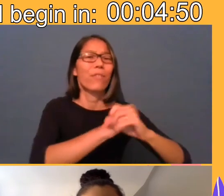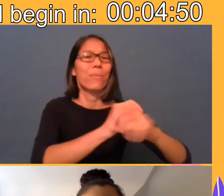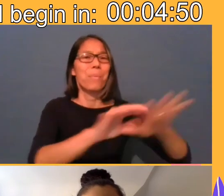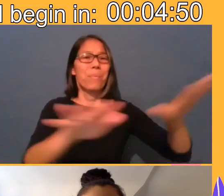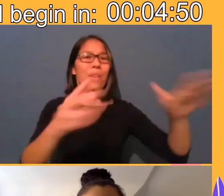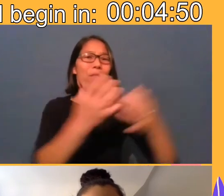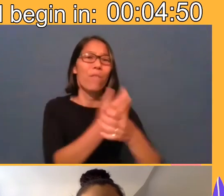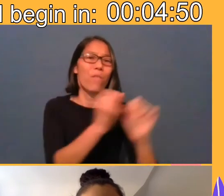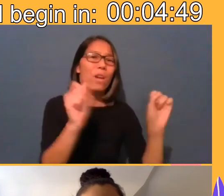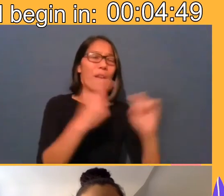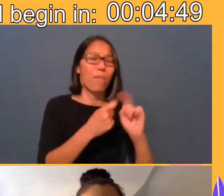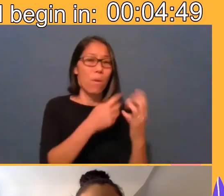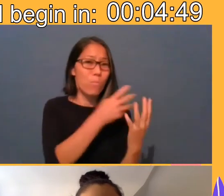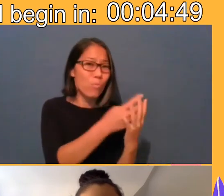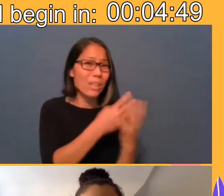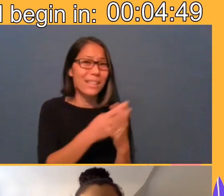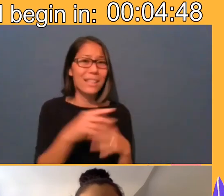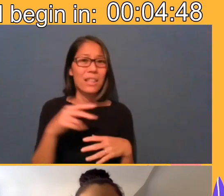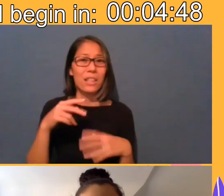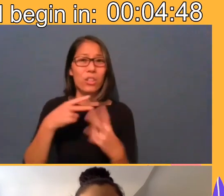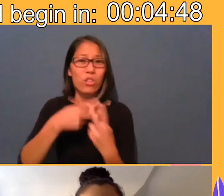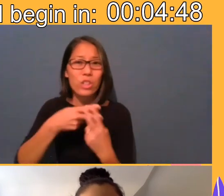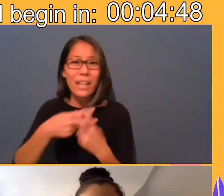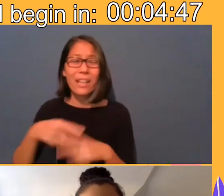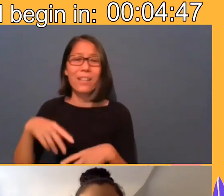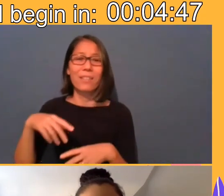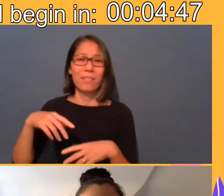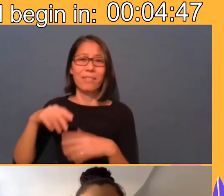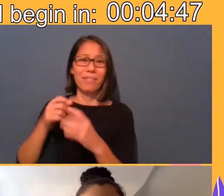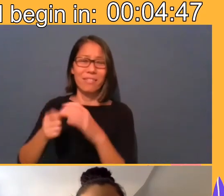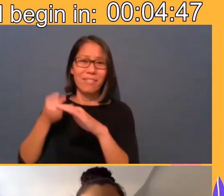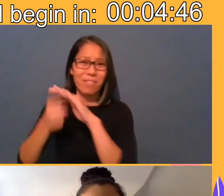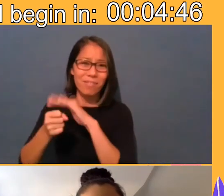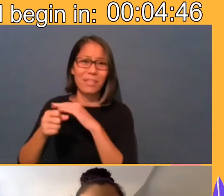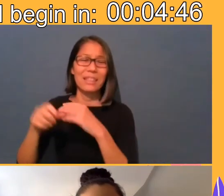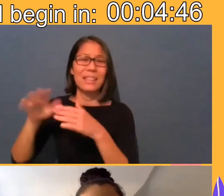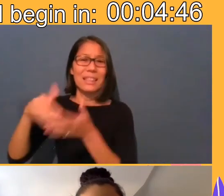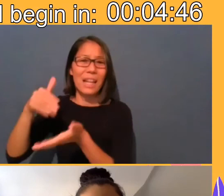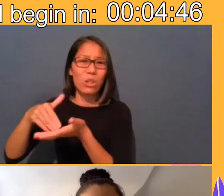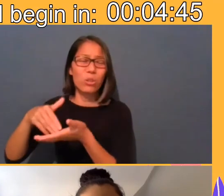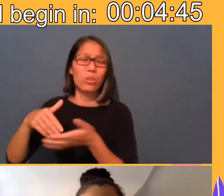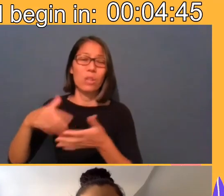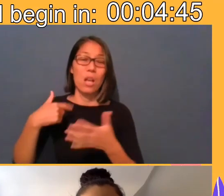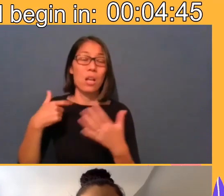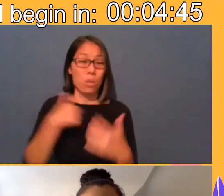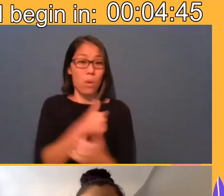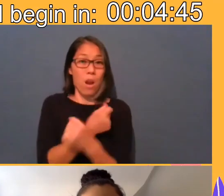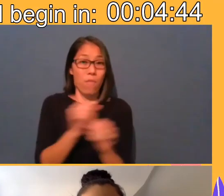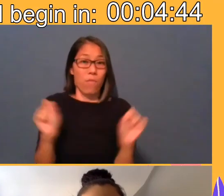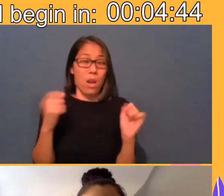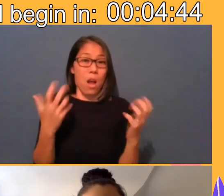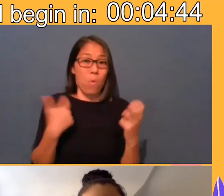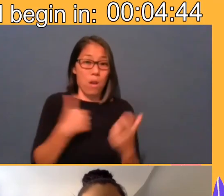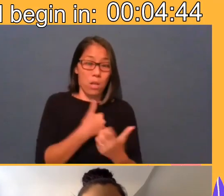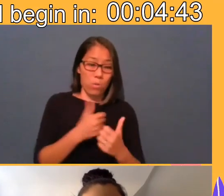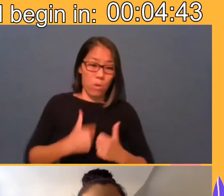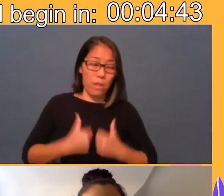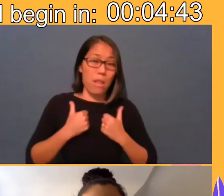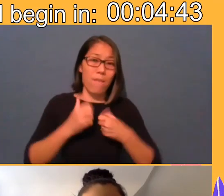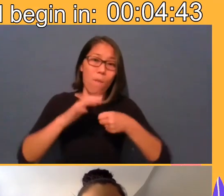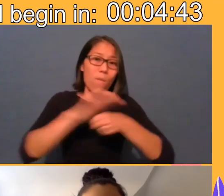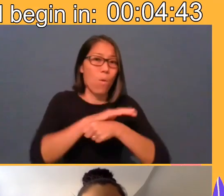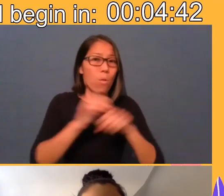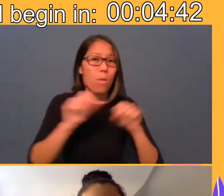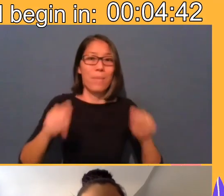jails, from detention centers, because we are free. And I want us to live in our fullest